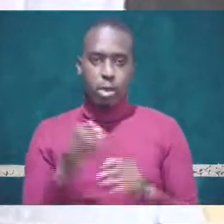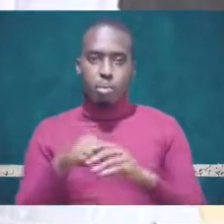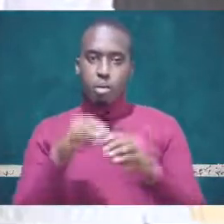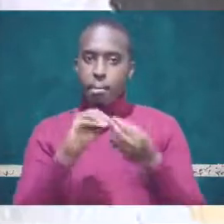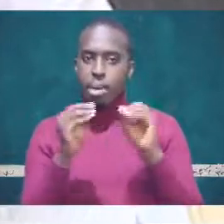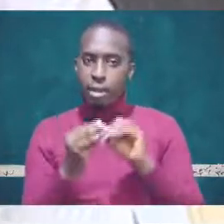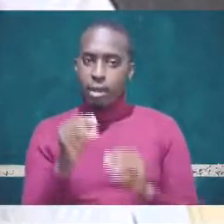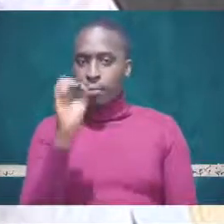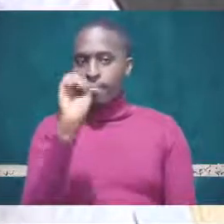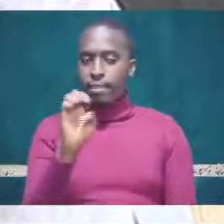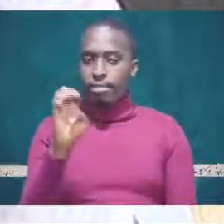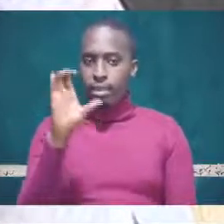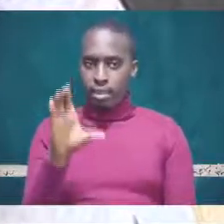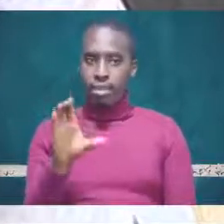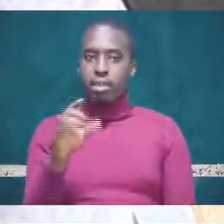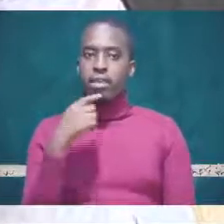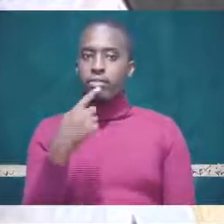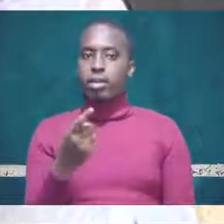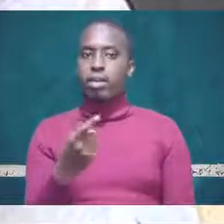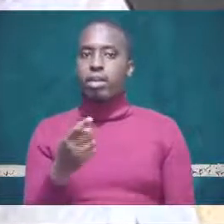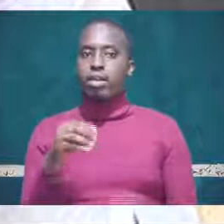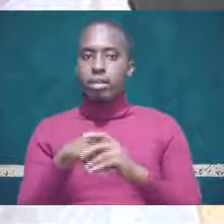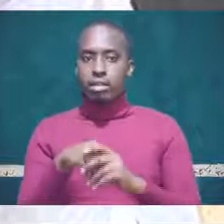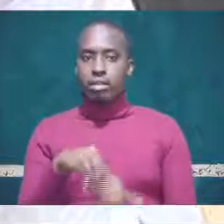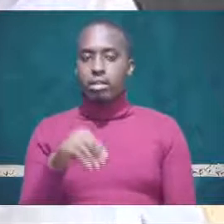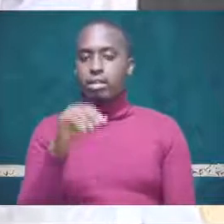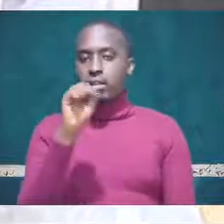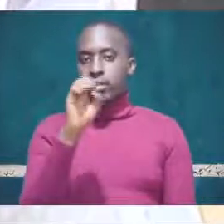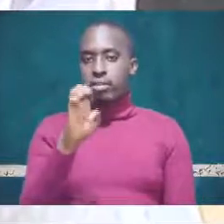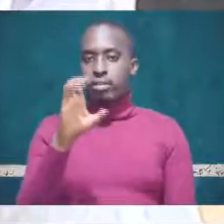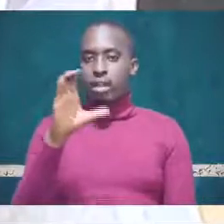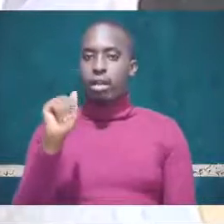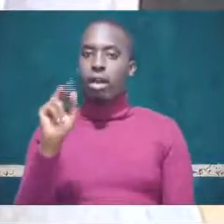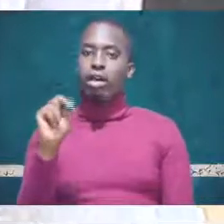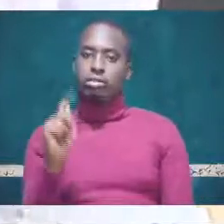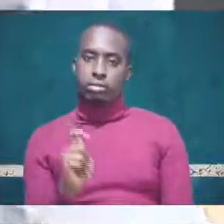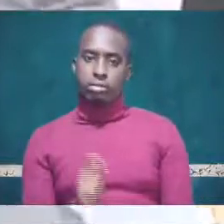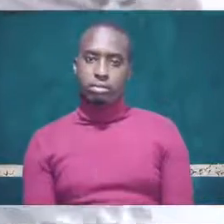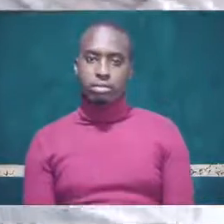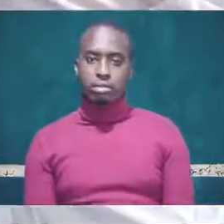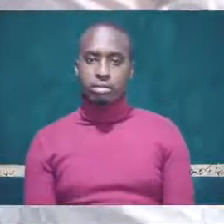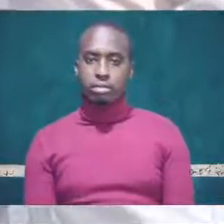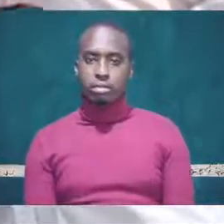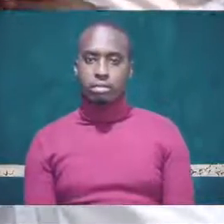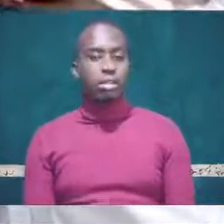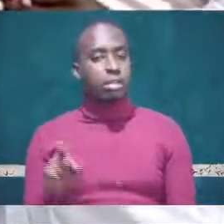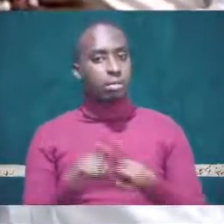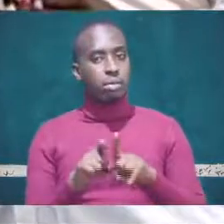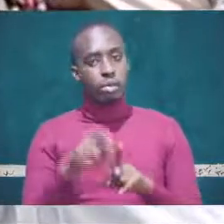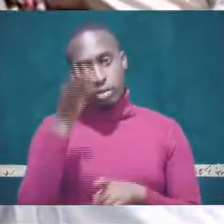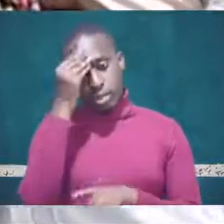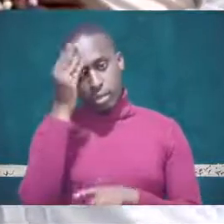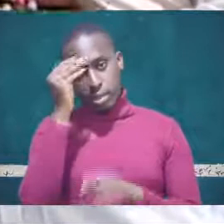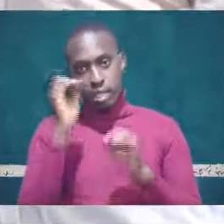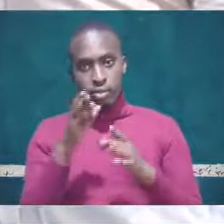mathematics, sec is actually an abbreviation for a trig ratio, which is called secant. You are going to learn that when